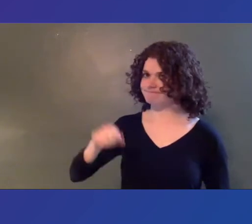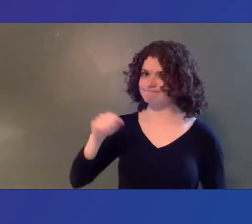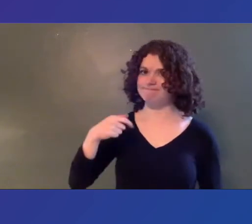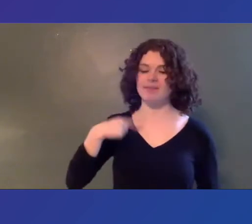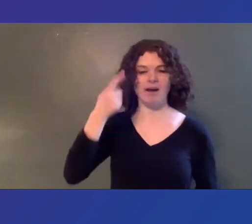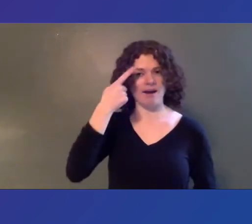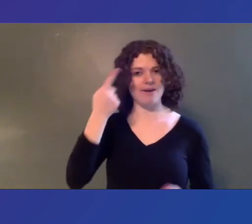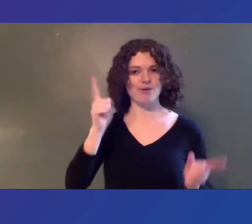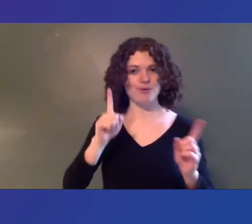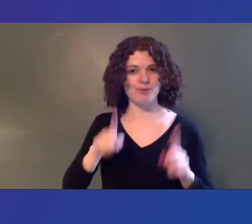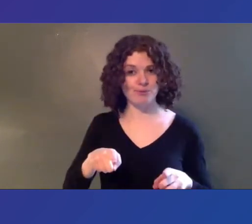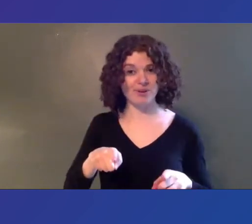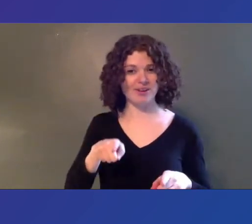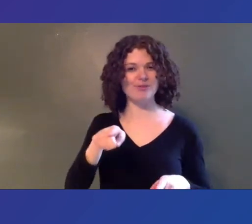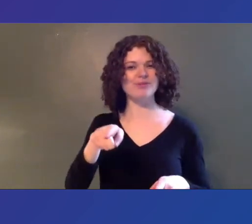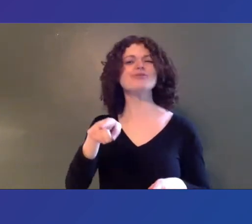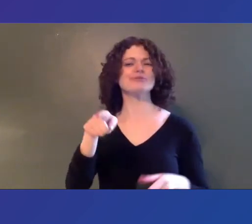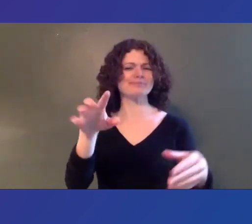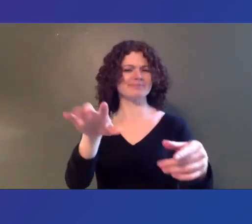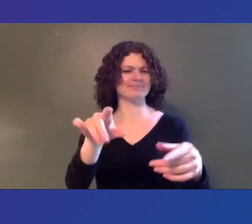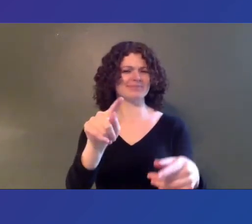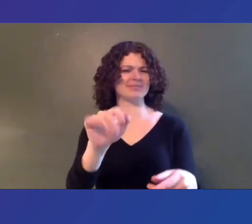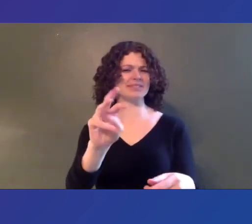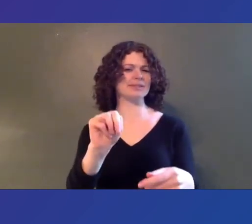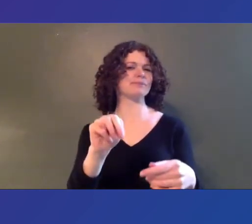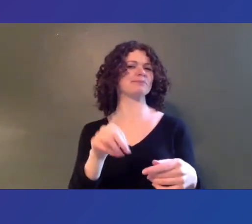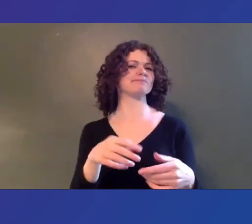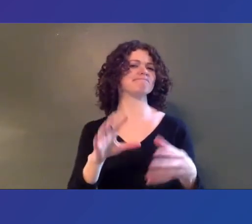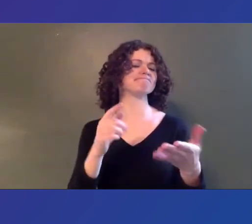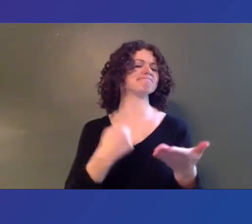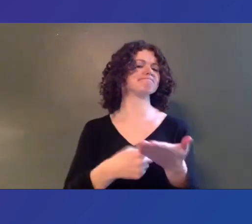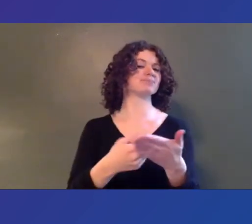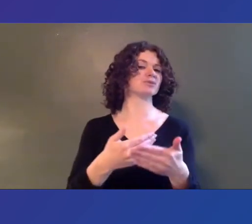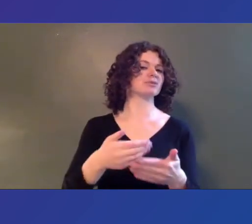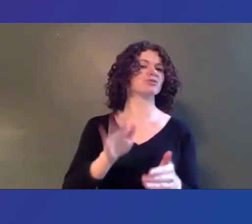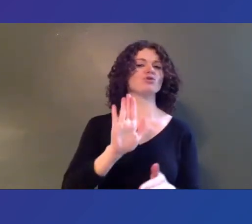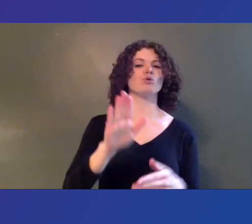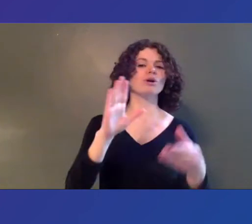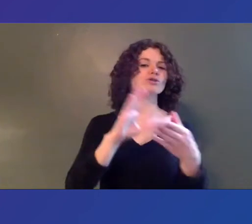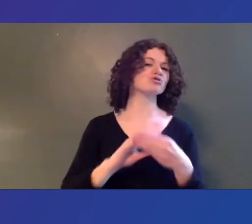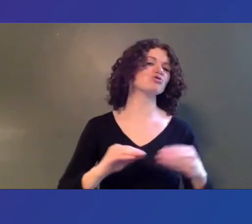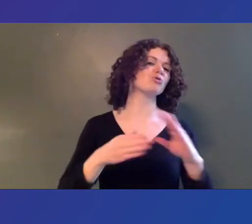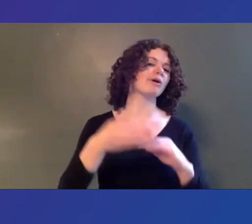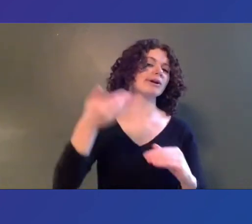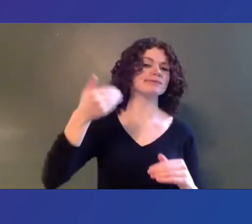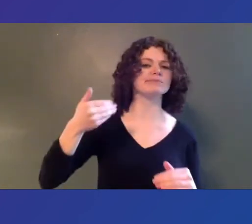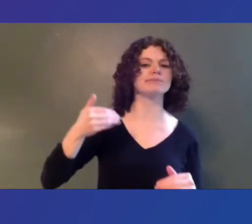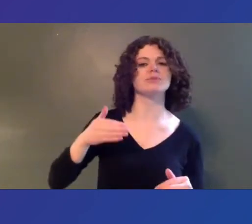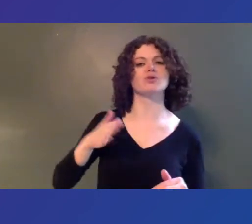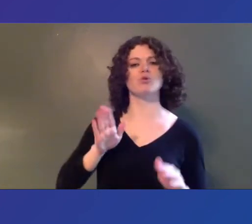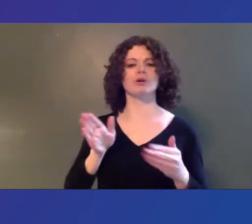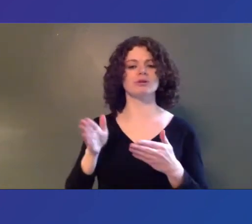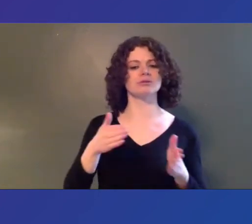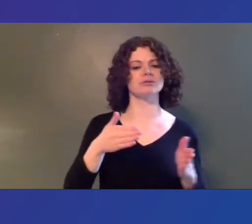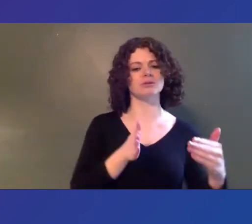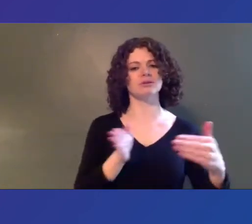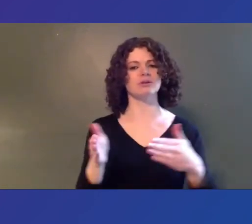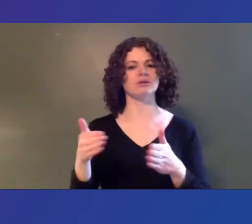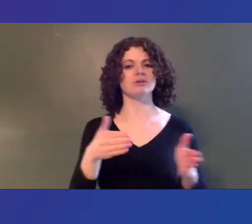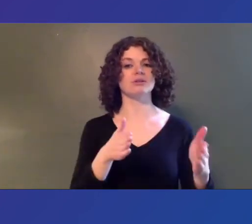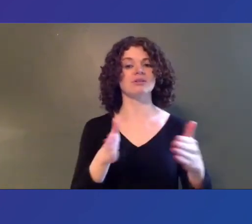your story. You talked about how your story shifted. You had some things, and I remember that